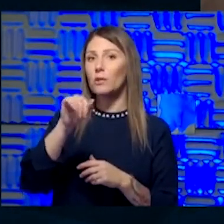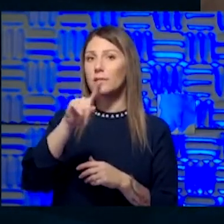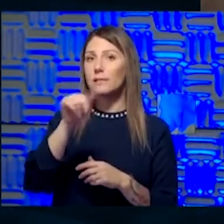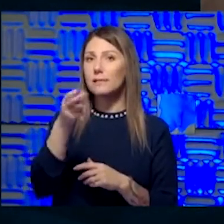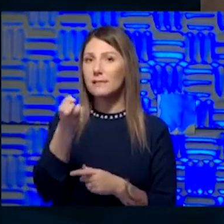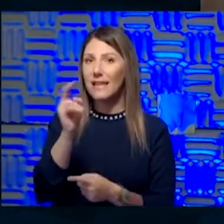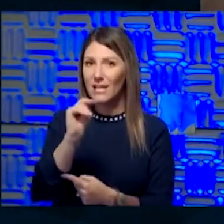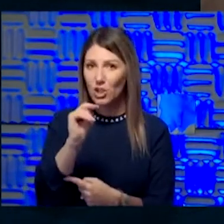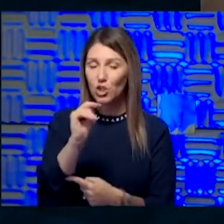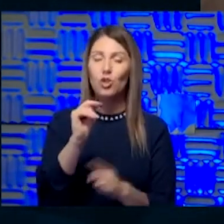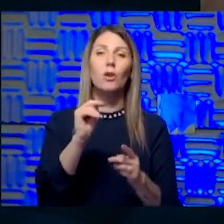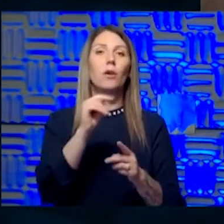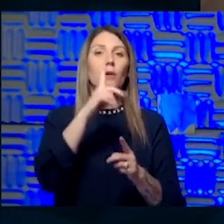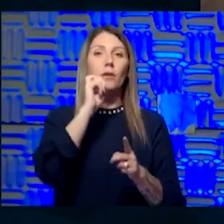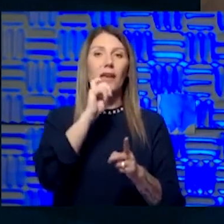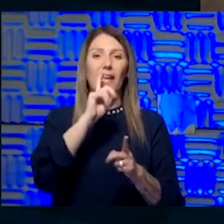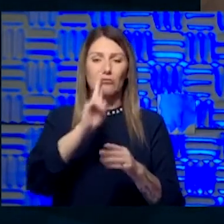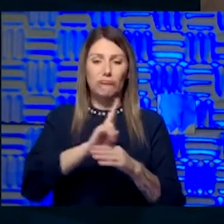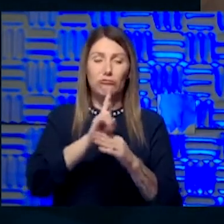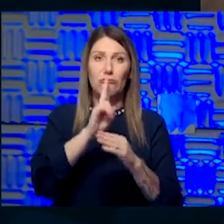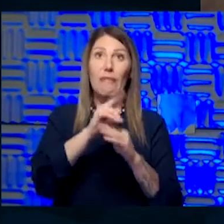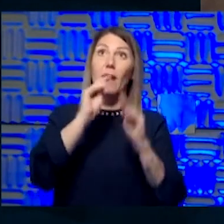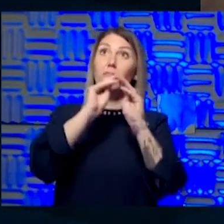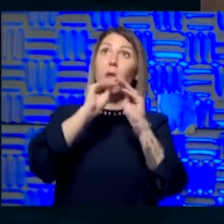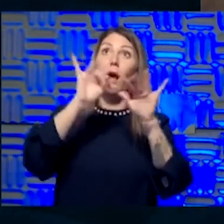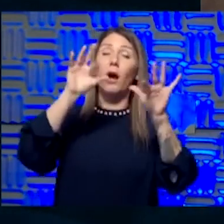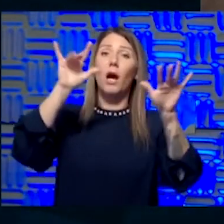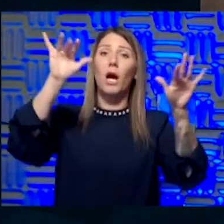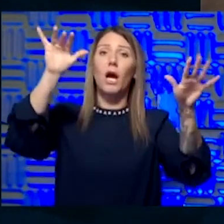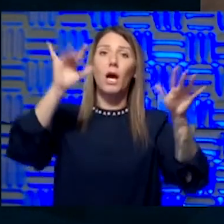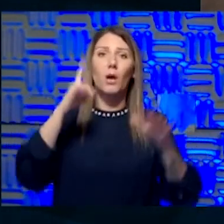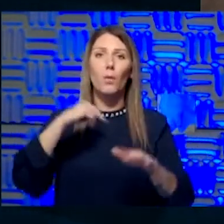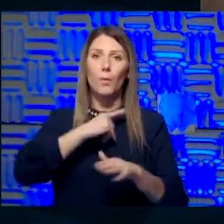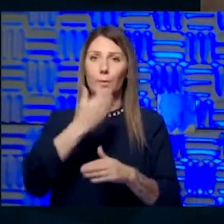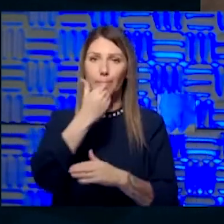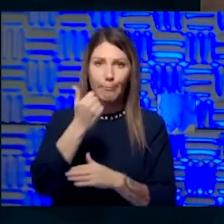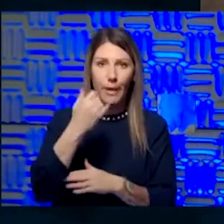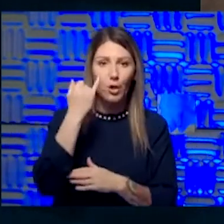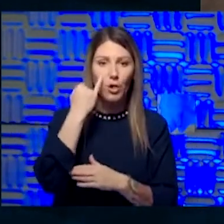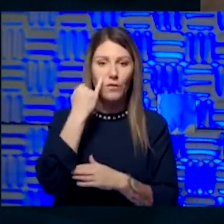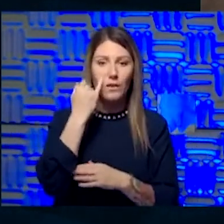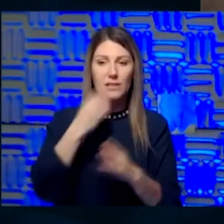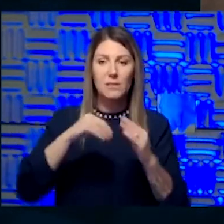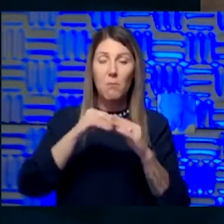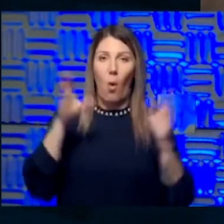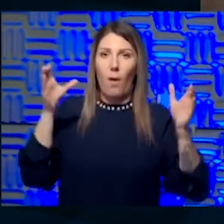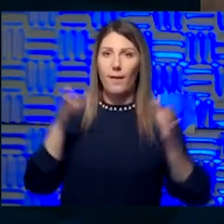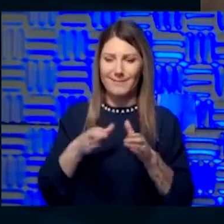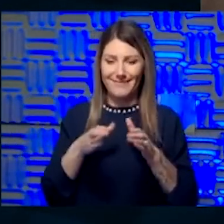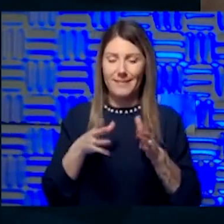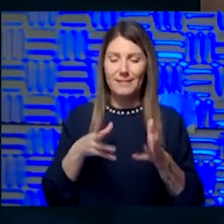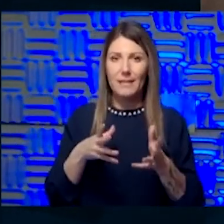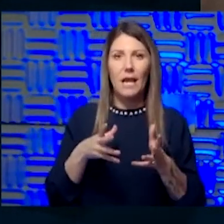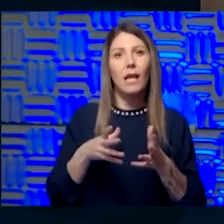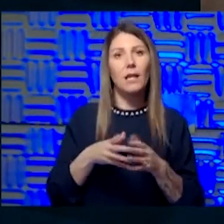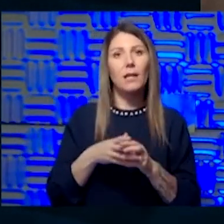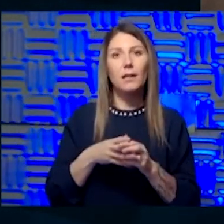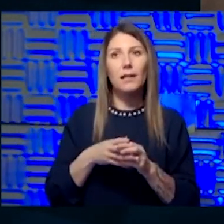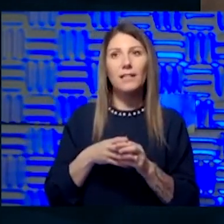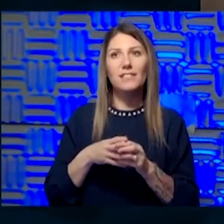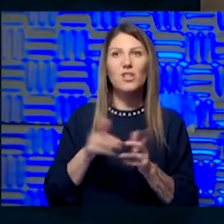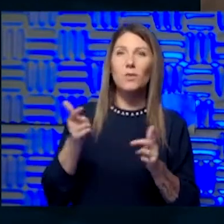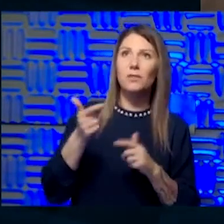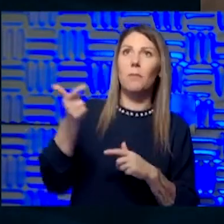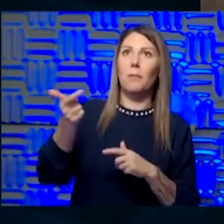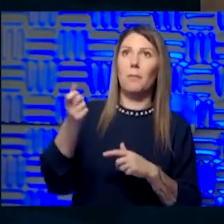that and putting that into the air, and said, we're better off if we have it contained. I think it's sort of swinging back